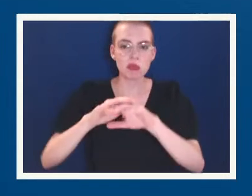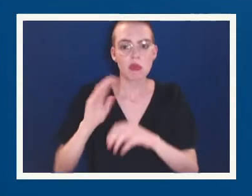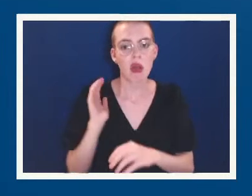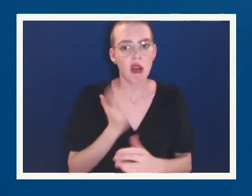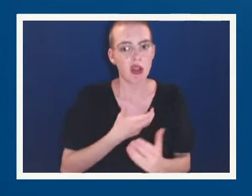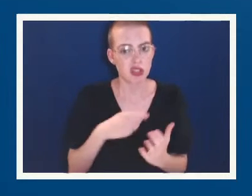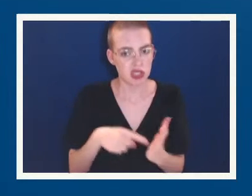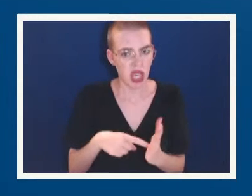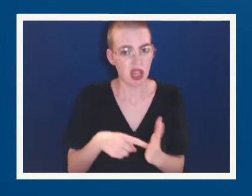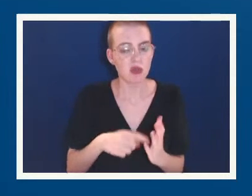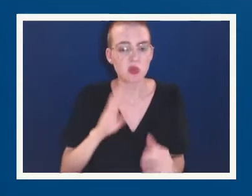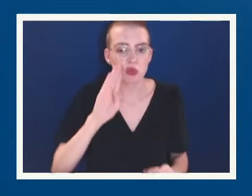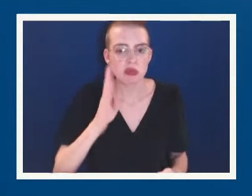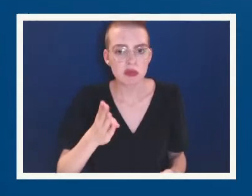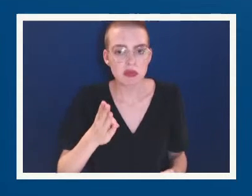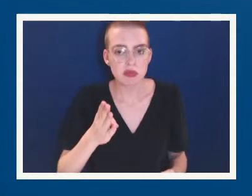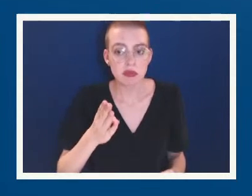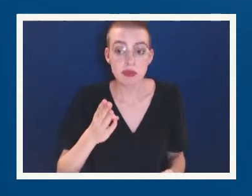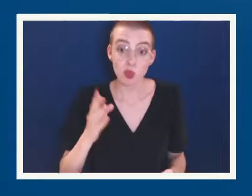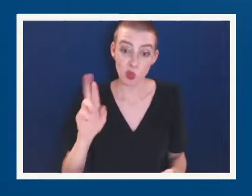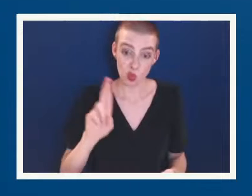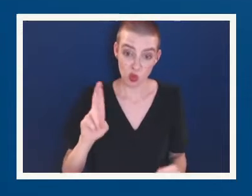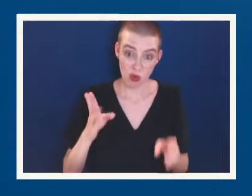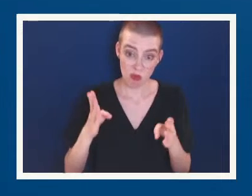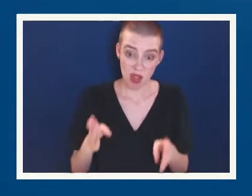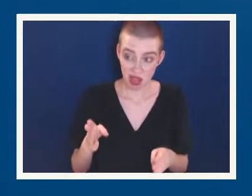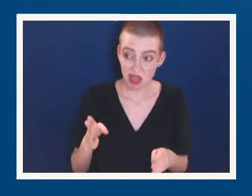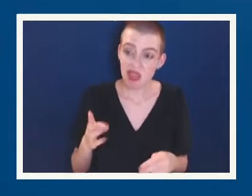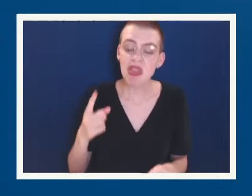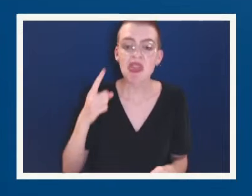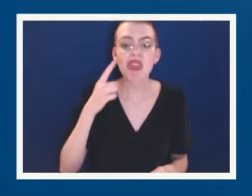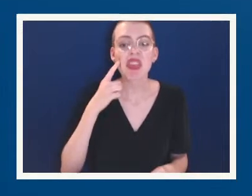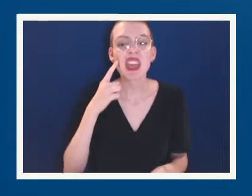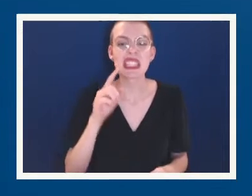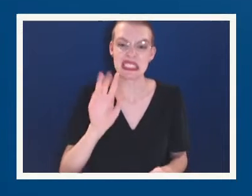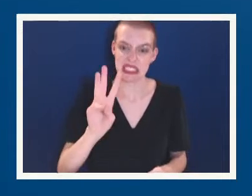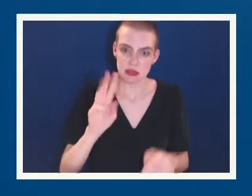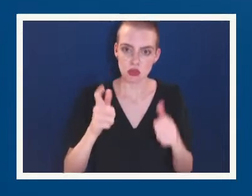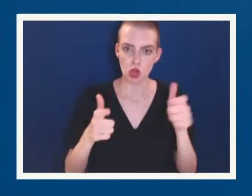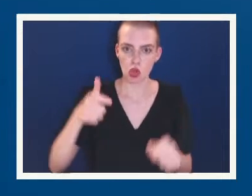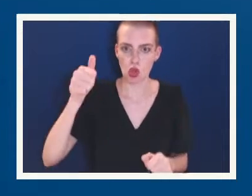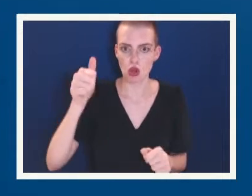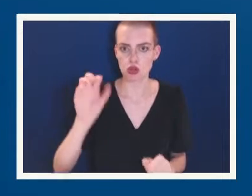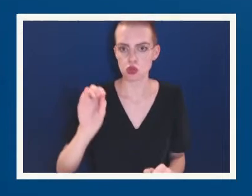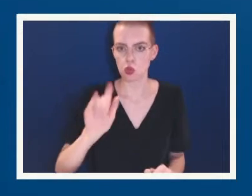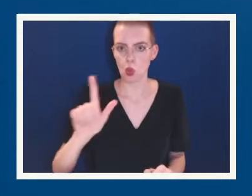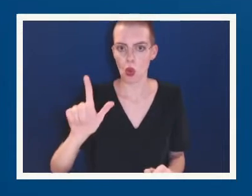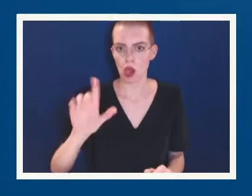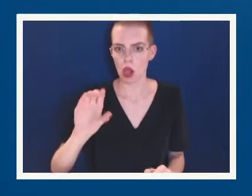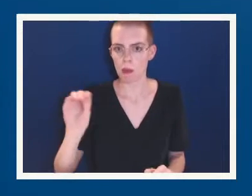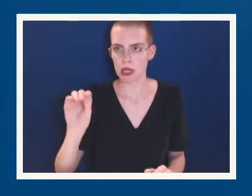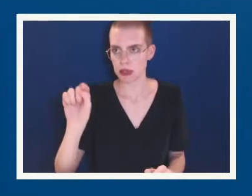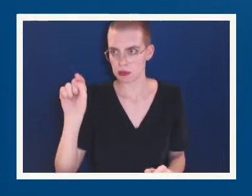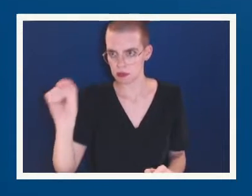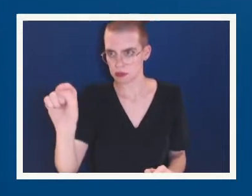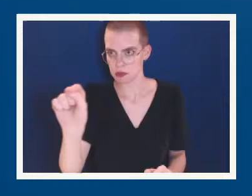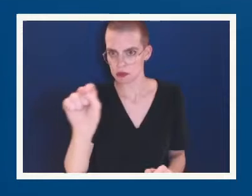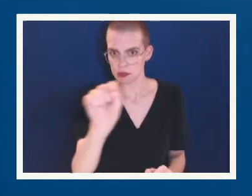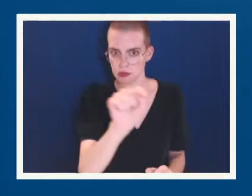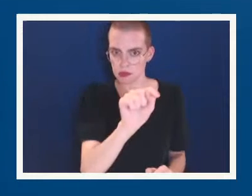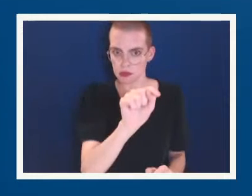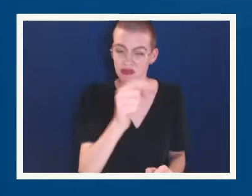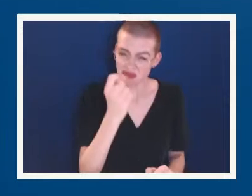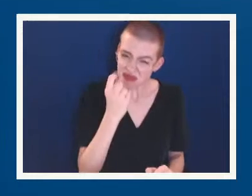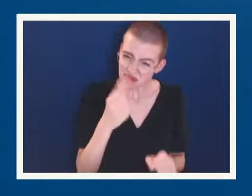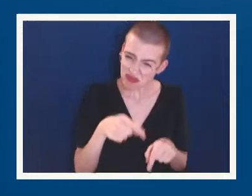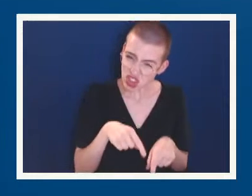the biggest oil companies, that just the 6 largest oil companies, in the middle of this crisis we're in, you know how